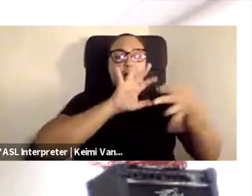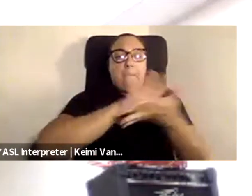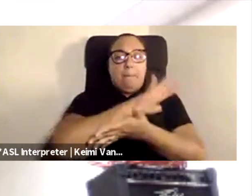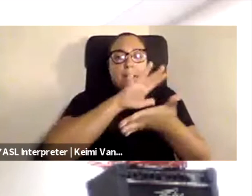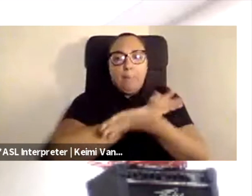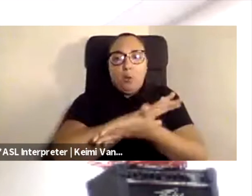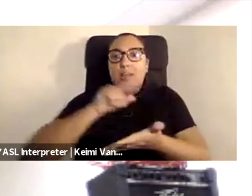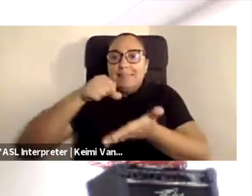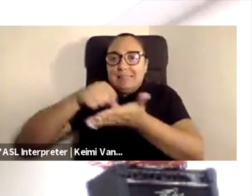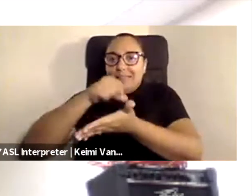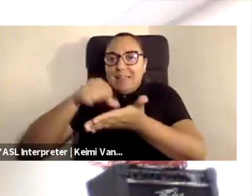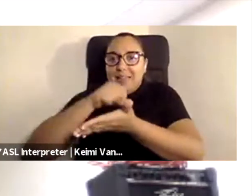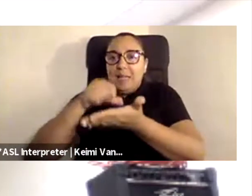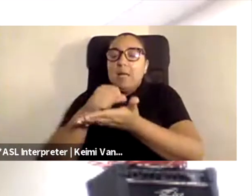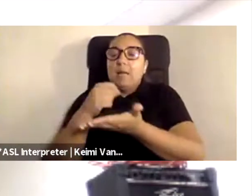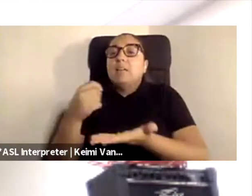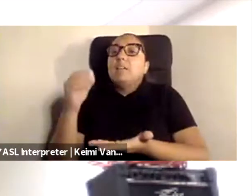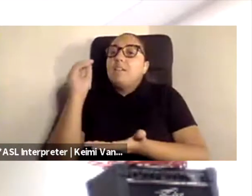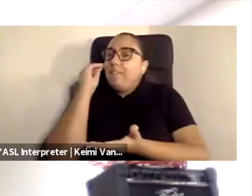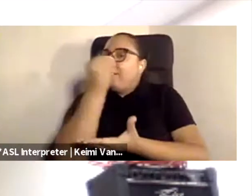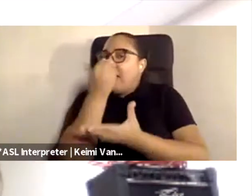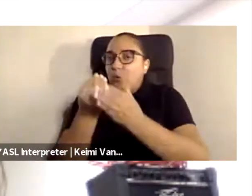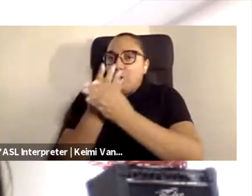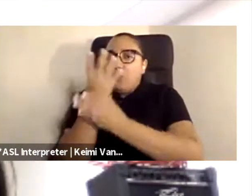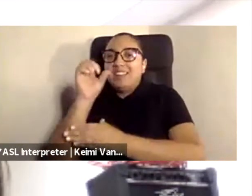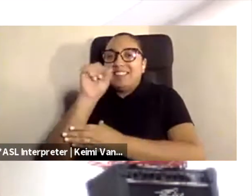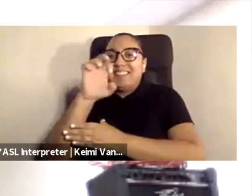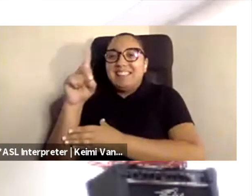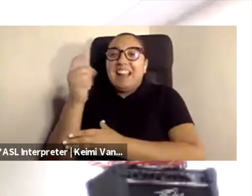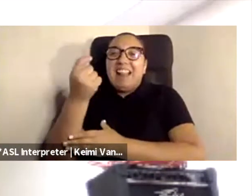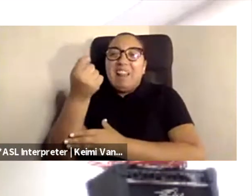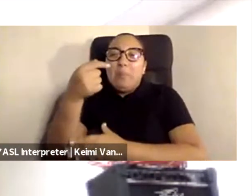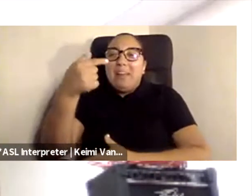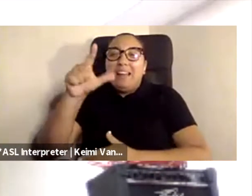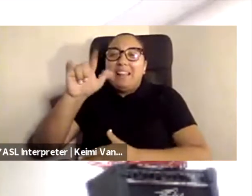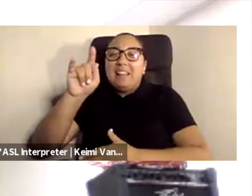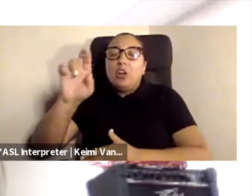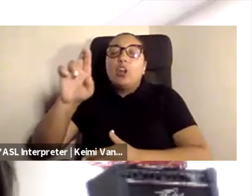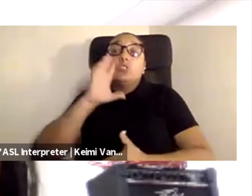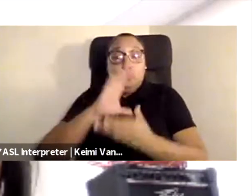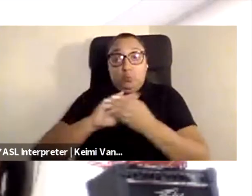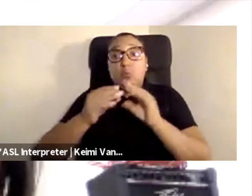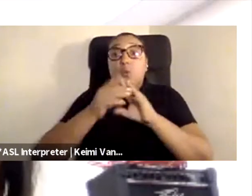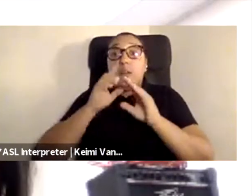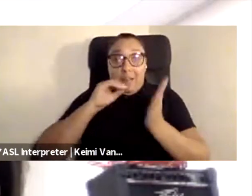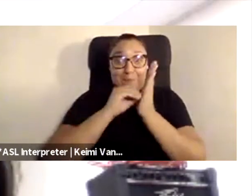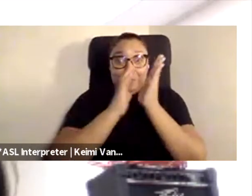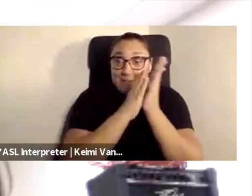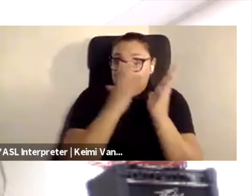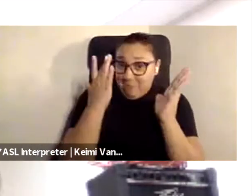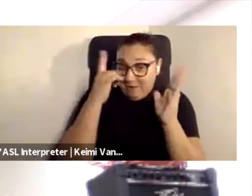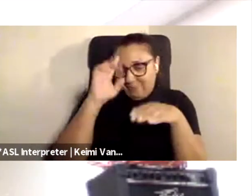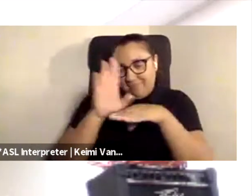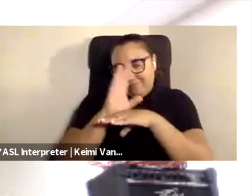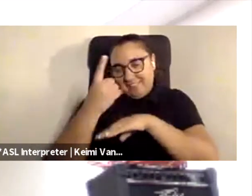little bit of glitter. So the story that I shared today, I wrote down because I had a very busy day and